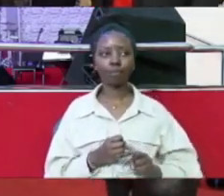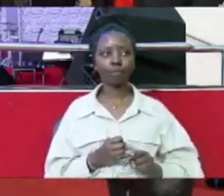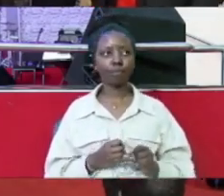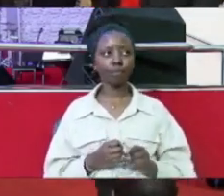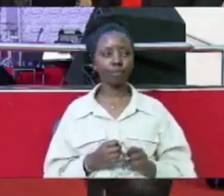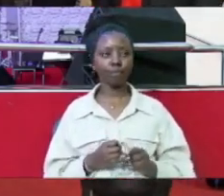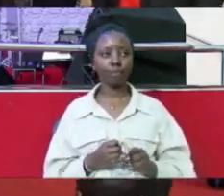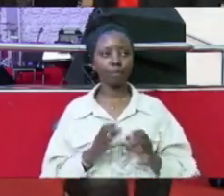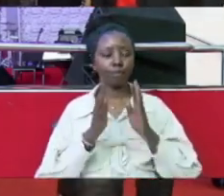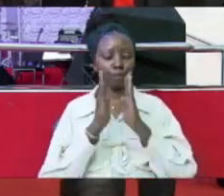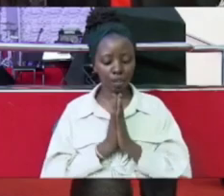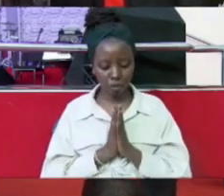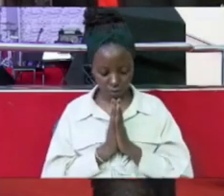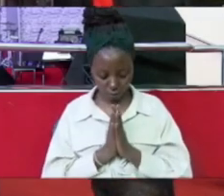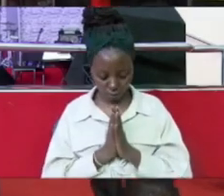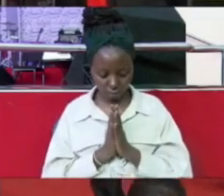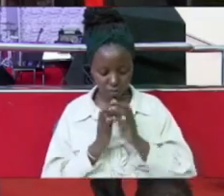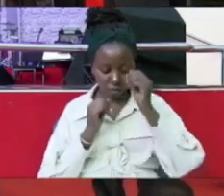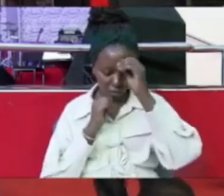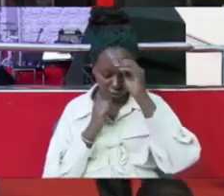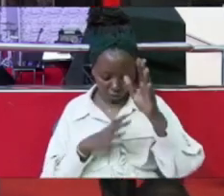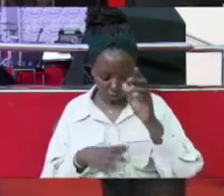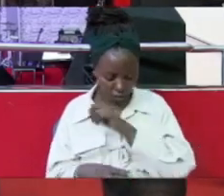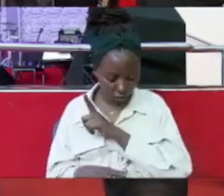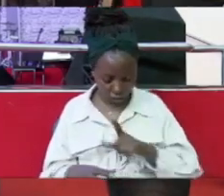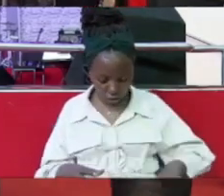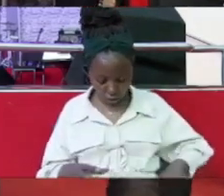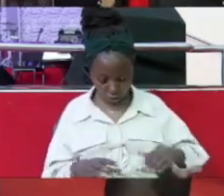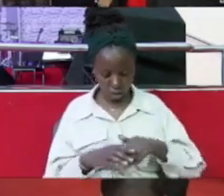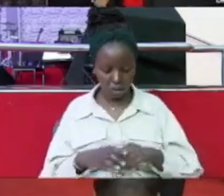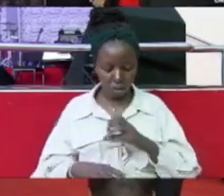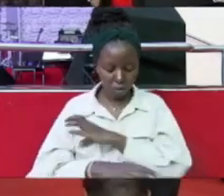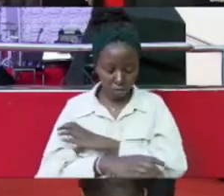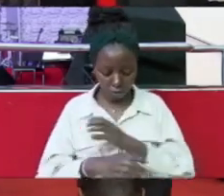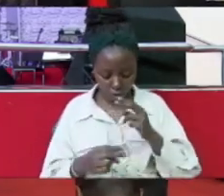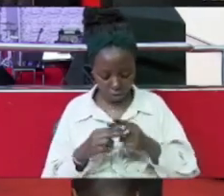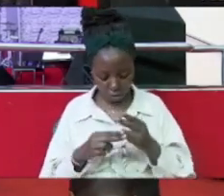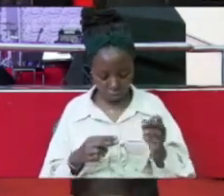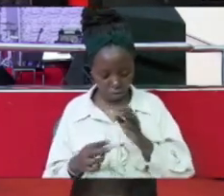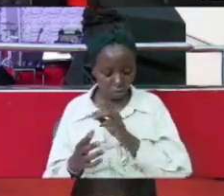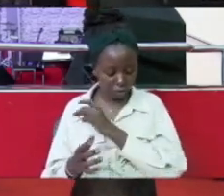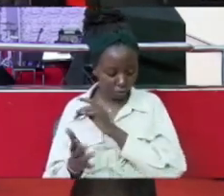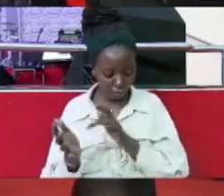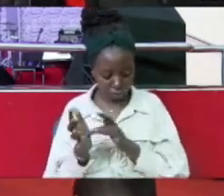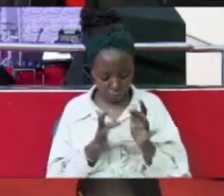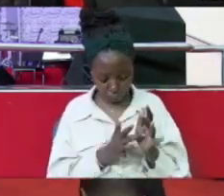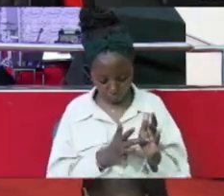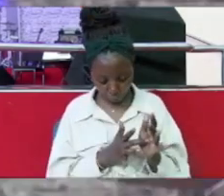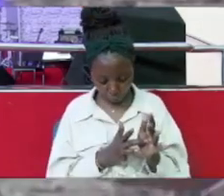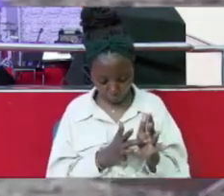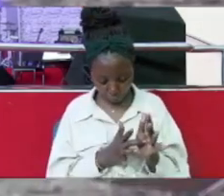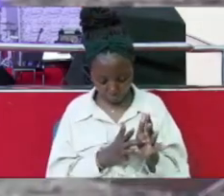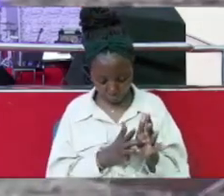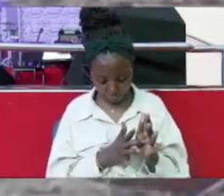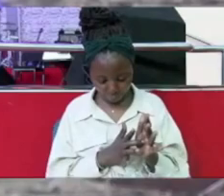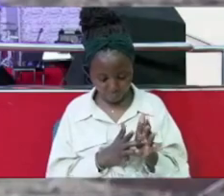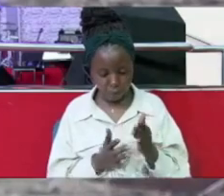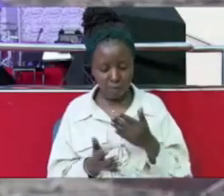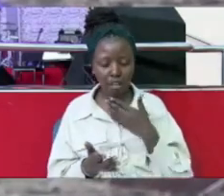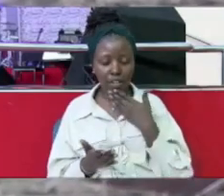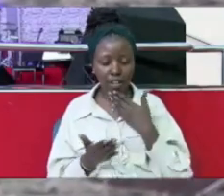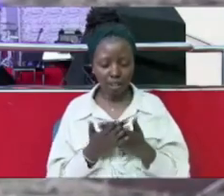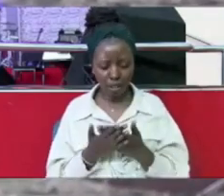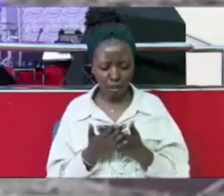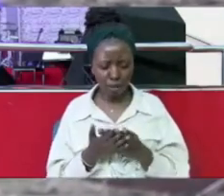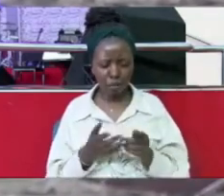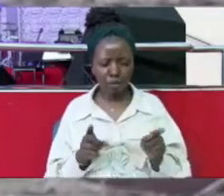Okay, let's pray. Our Father and our God, in the mighty name of Jesus, Baba yetu na Mungu yetu katika jina la Yesu Kristo, we want to thank you and we